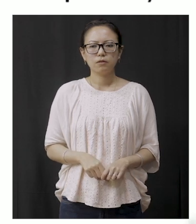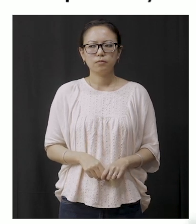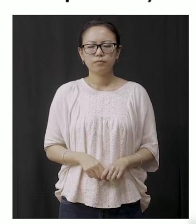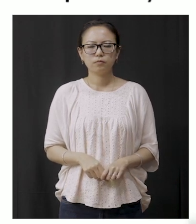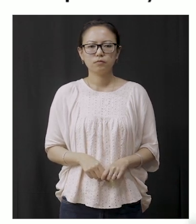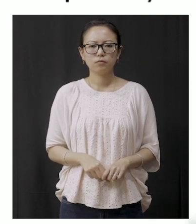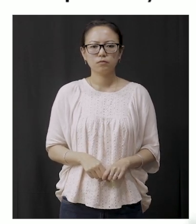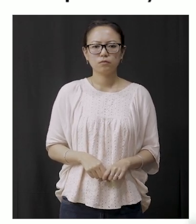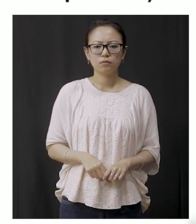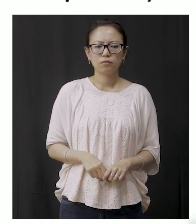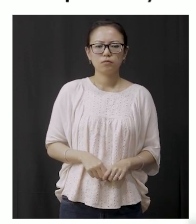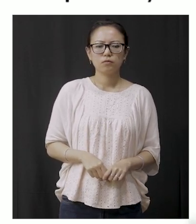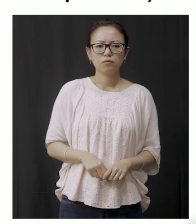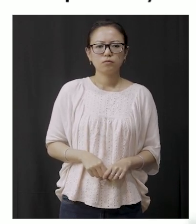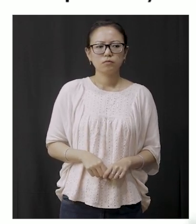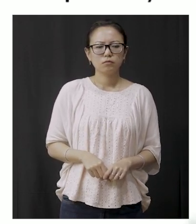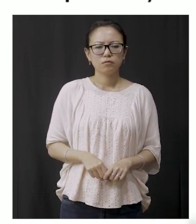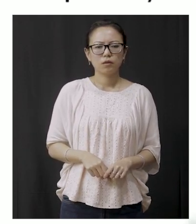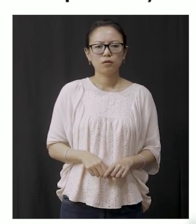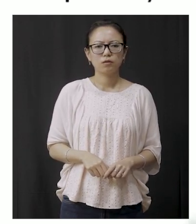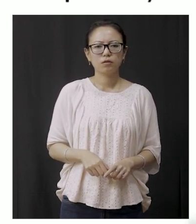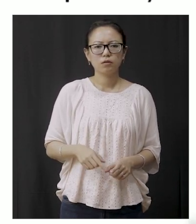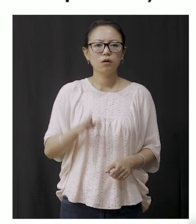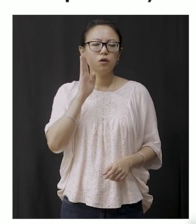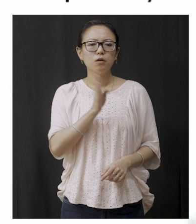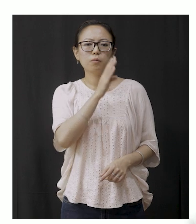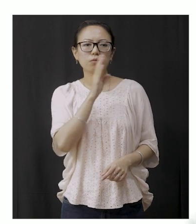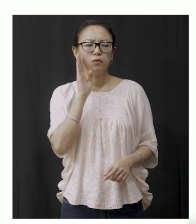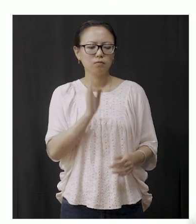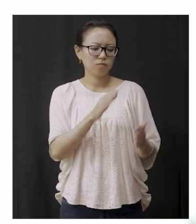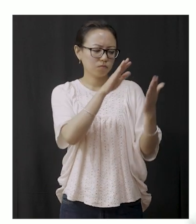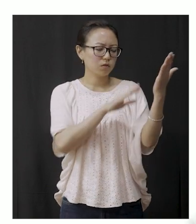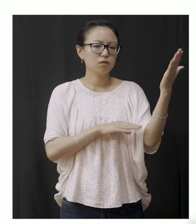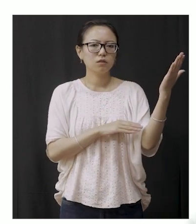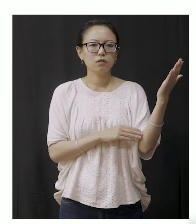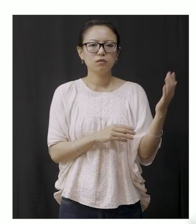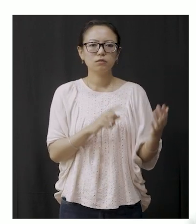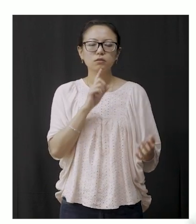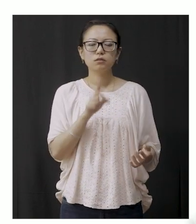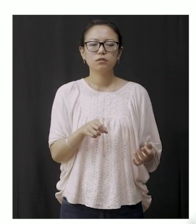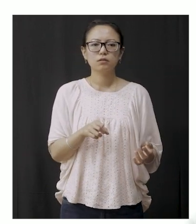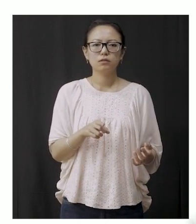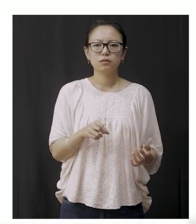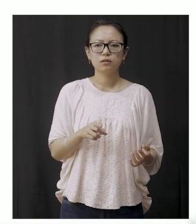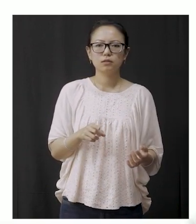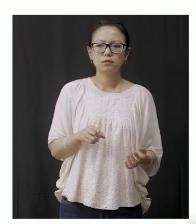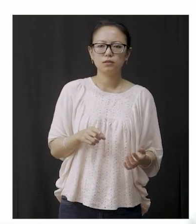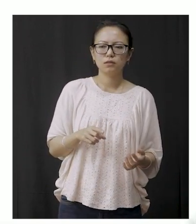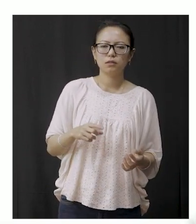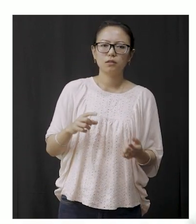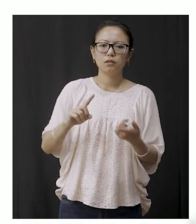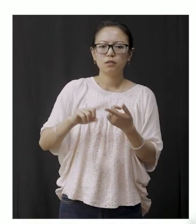the evening is coming by quickly, the night is about to come. Okay? Now, the birds do